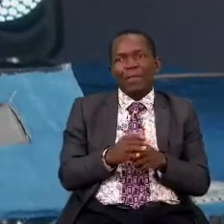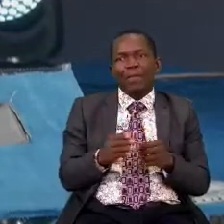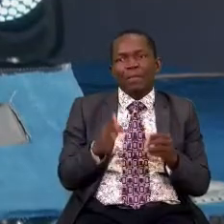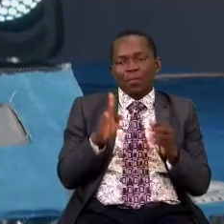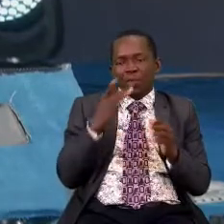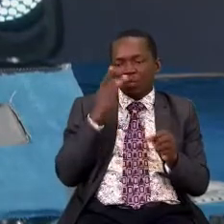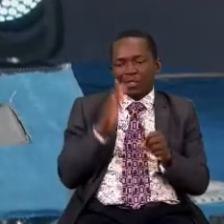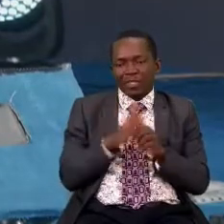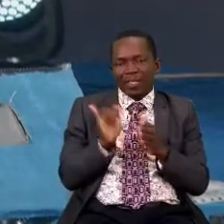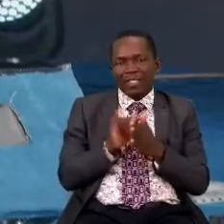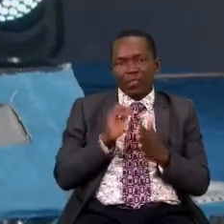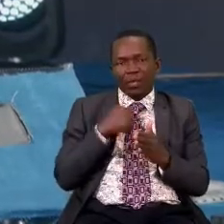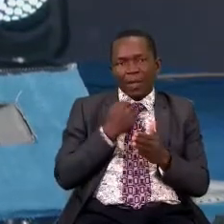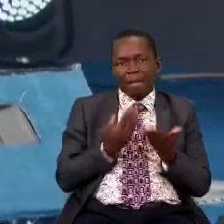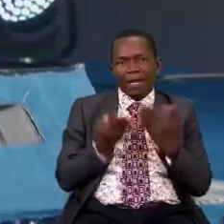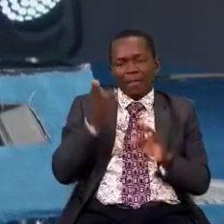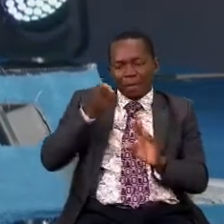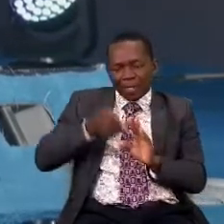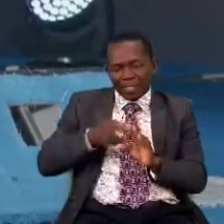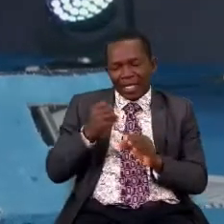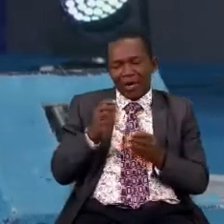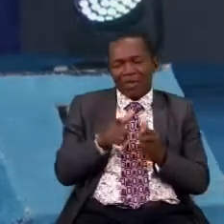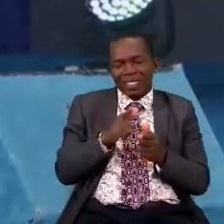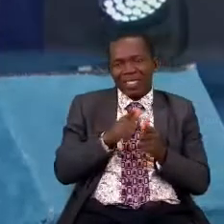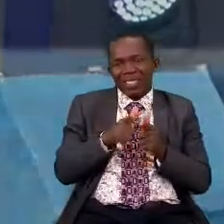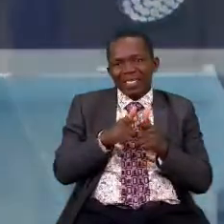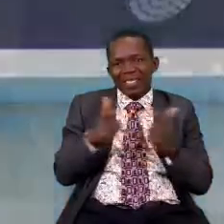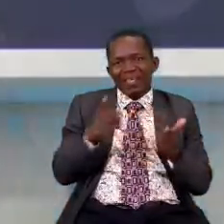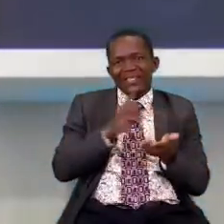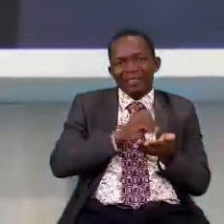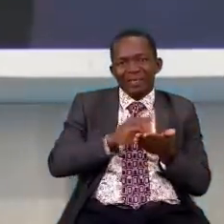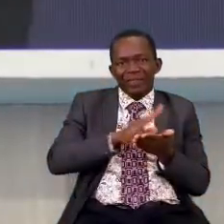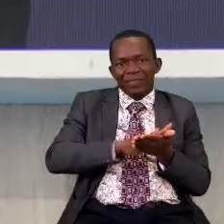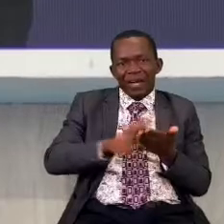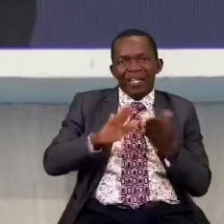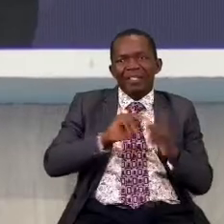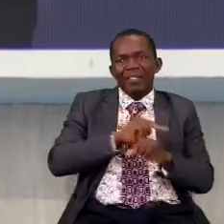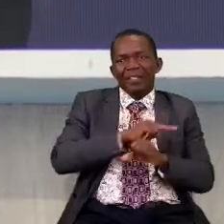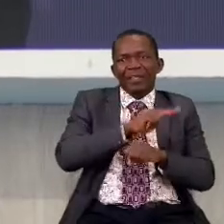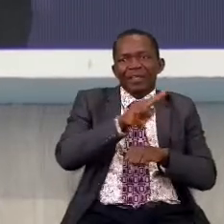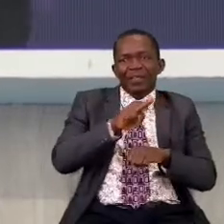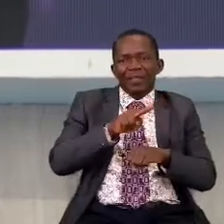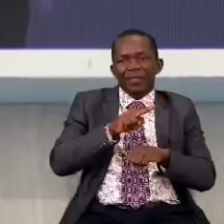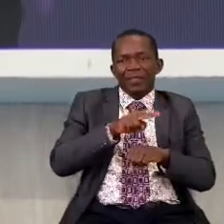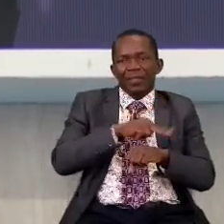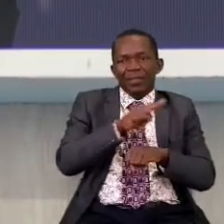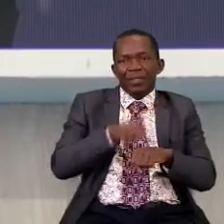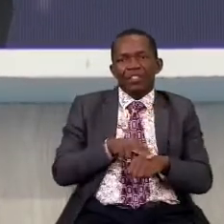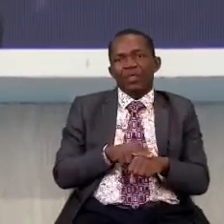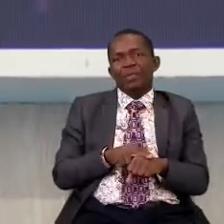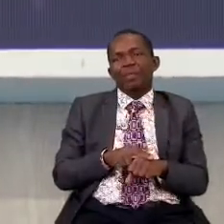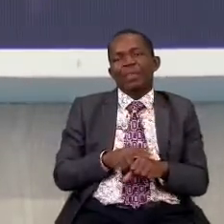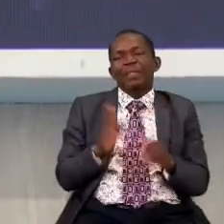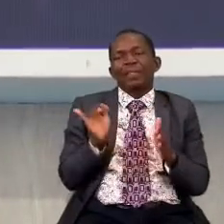nature of God. The nature of God in control, in charge of every